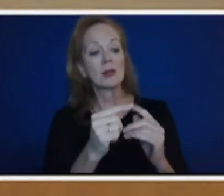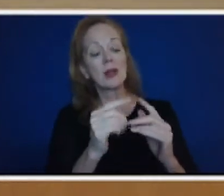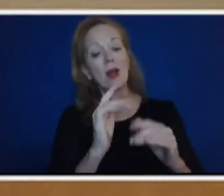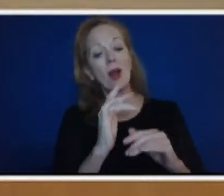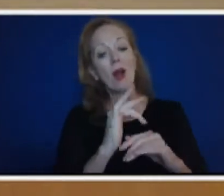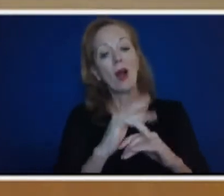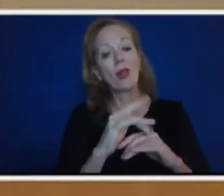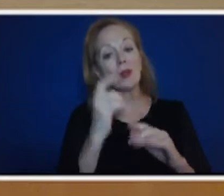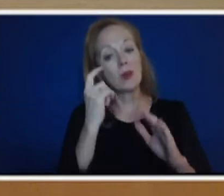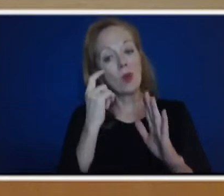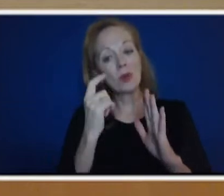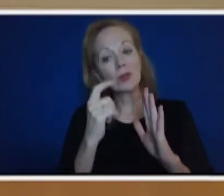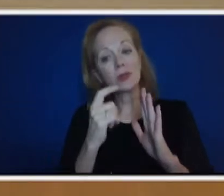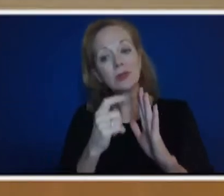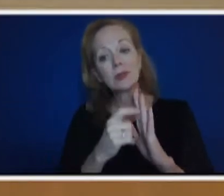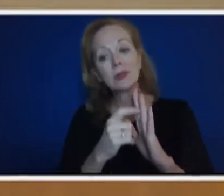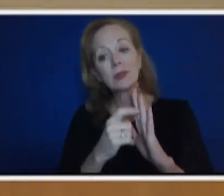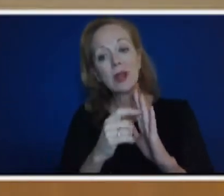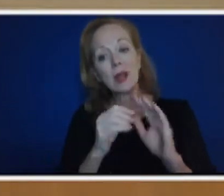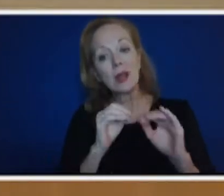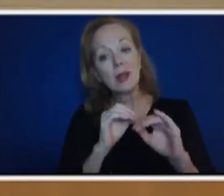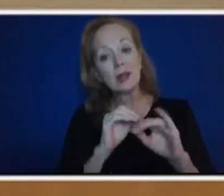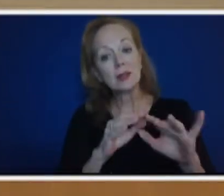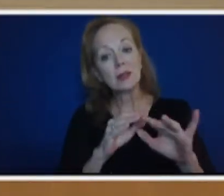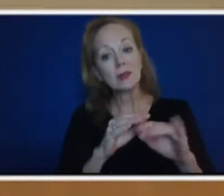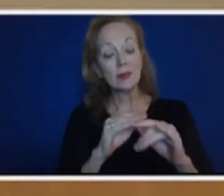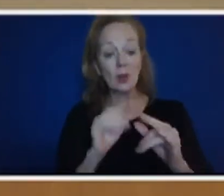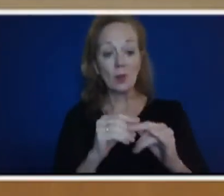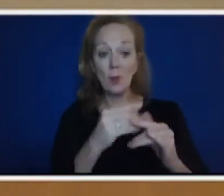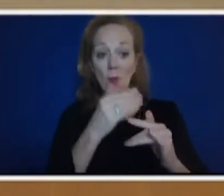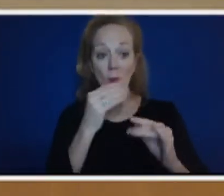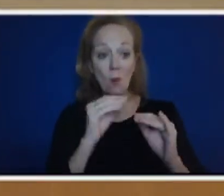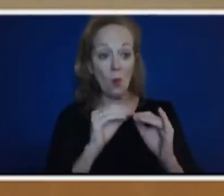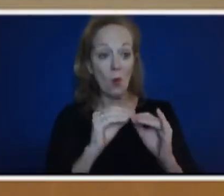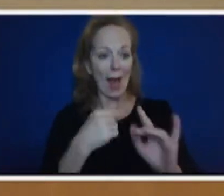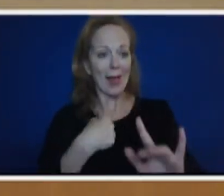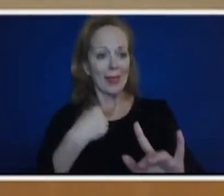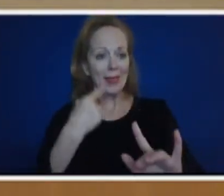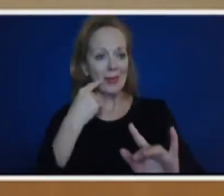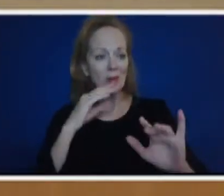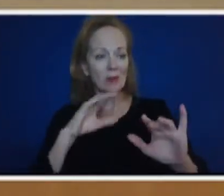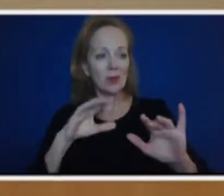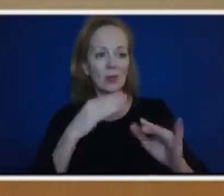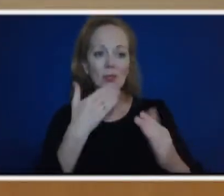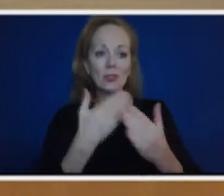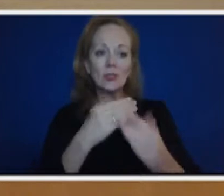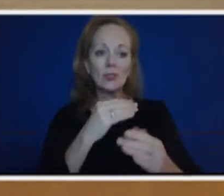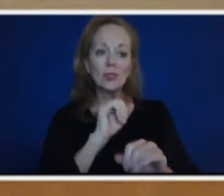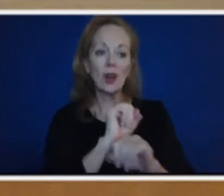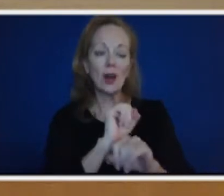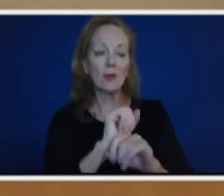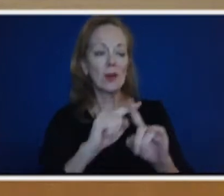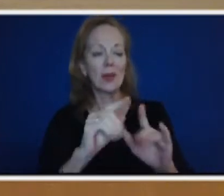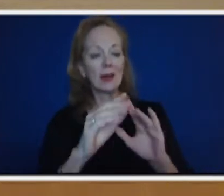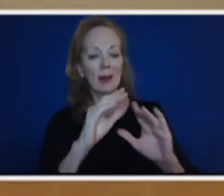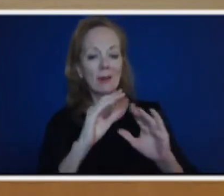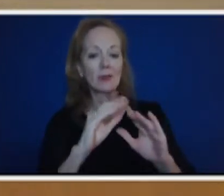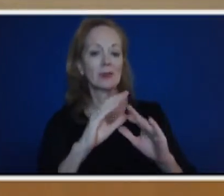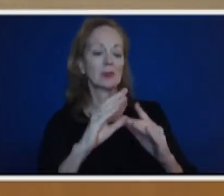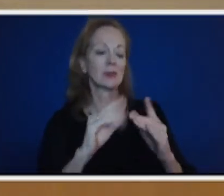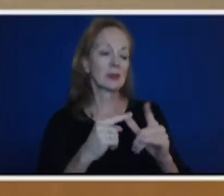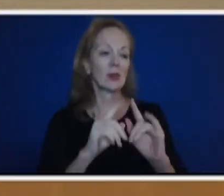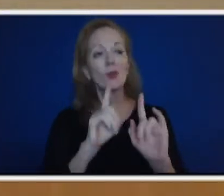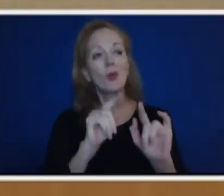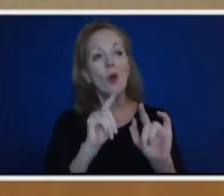notices out and cover that a little bit greater, which I think we've done a good job of. But that conversation of getting to community meetings and getting